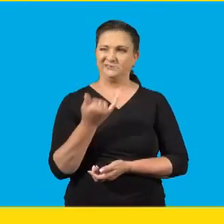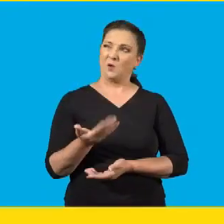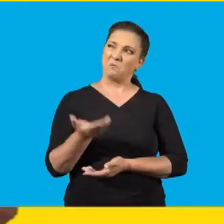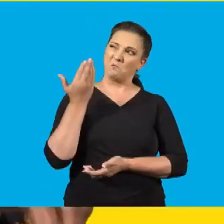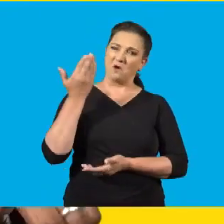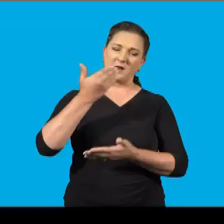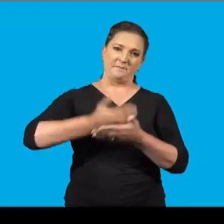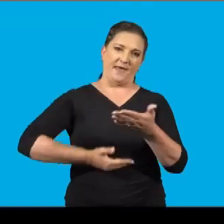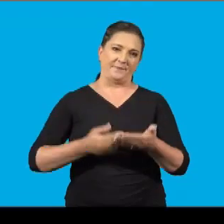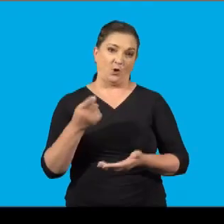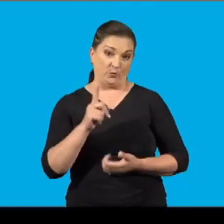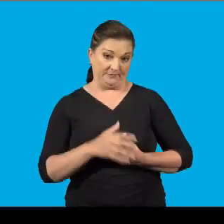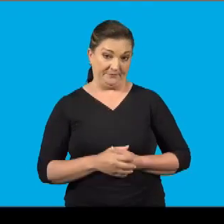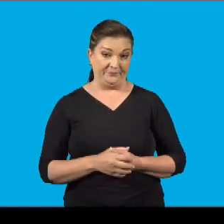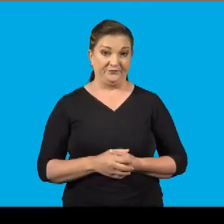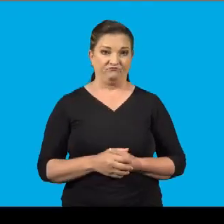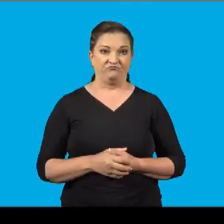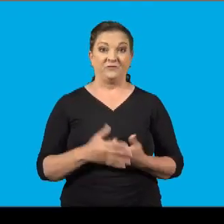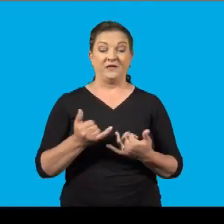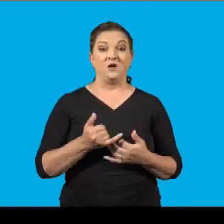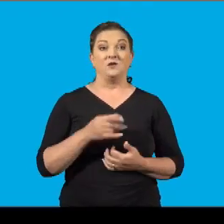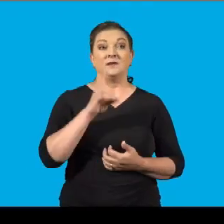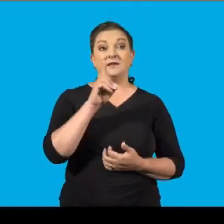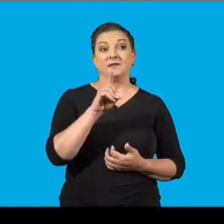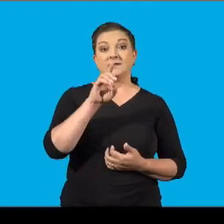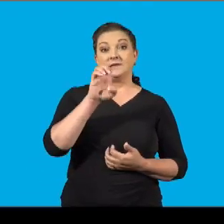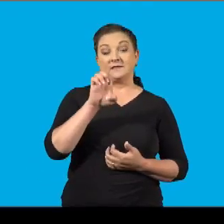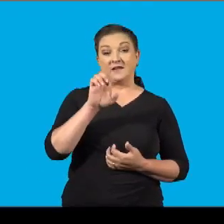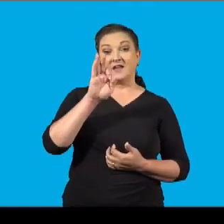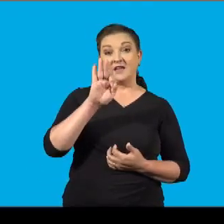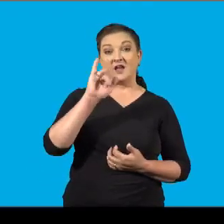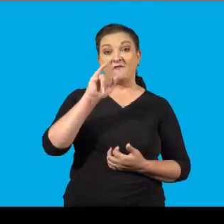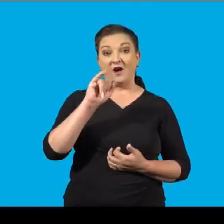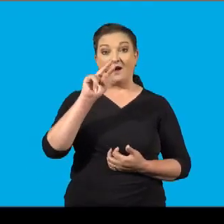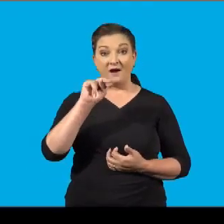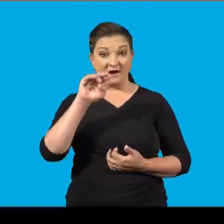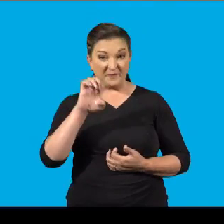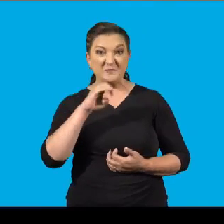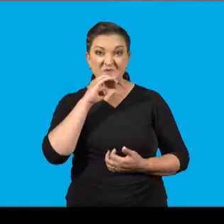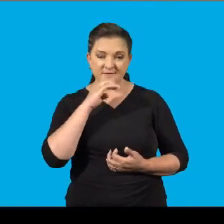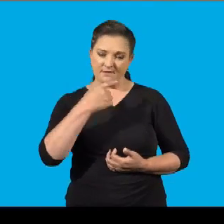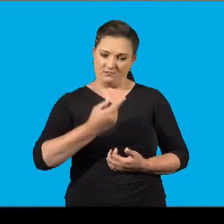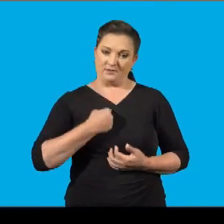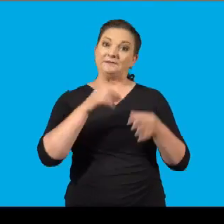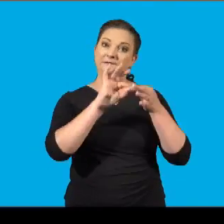paper. It says, define, so you're giving a definition, define the concept